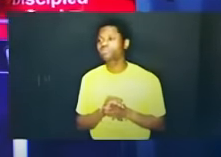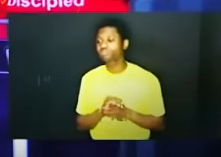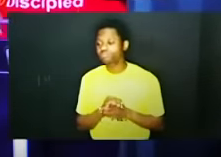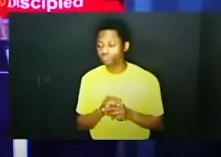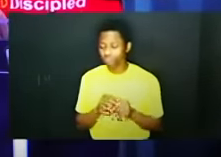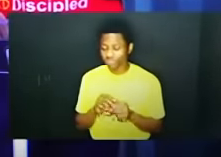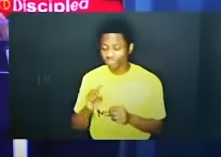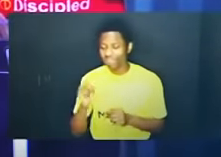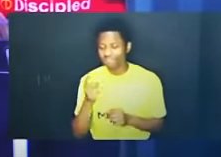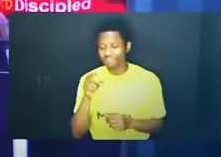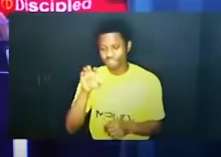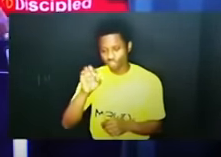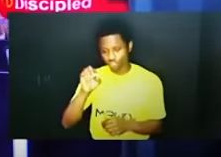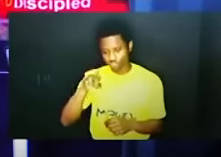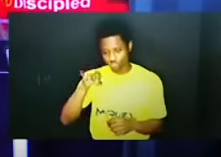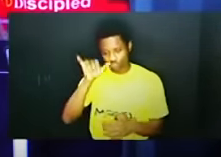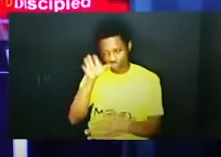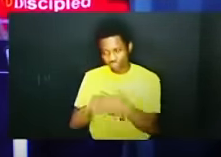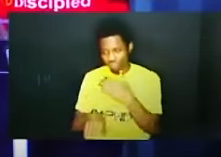to